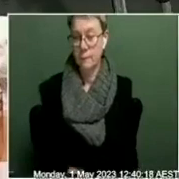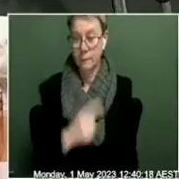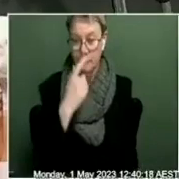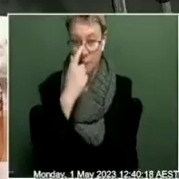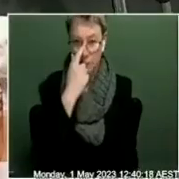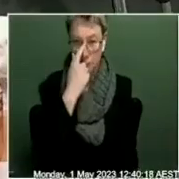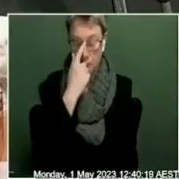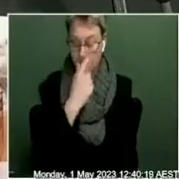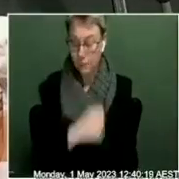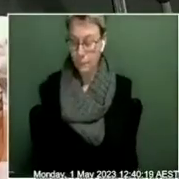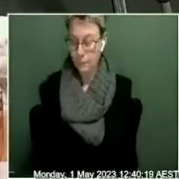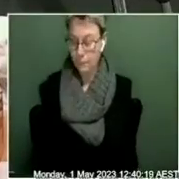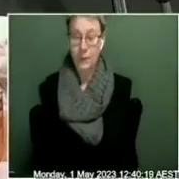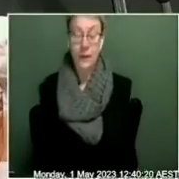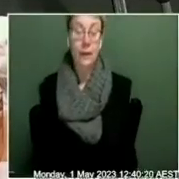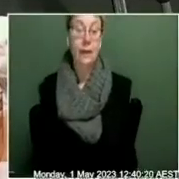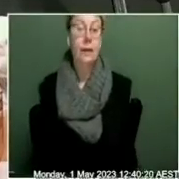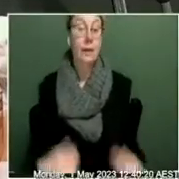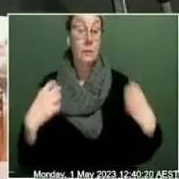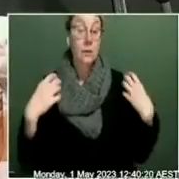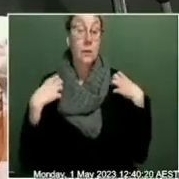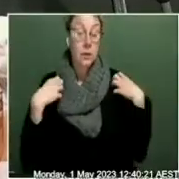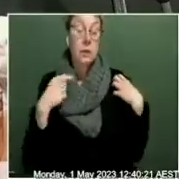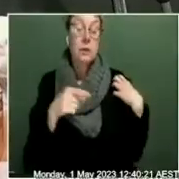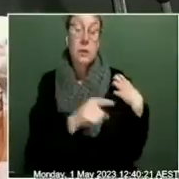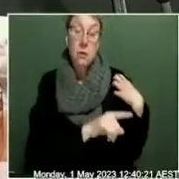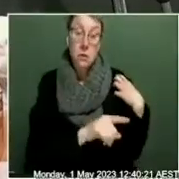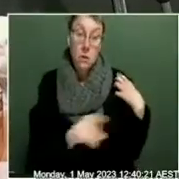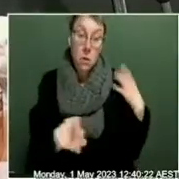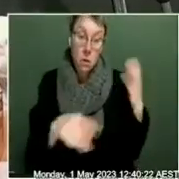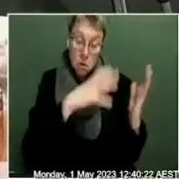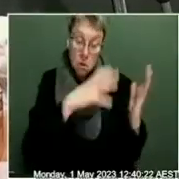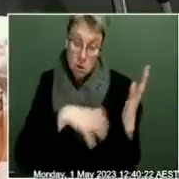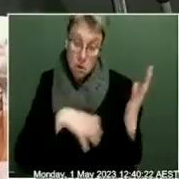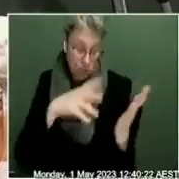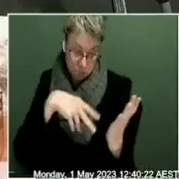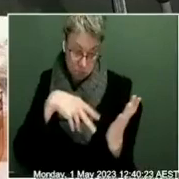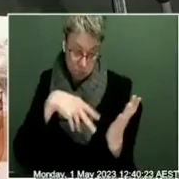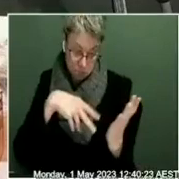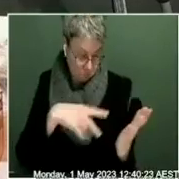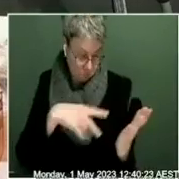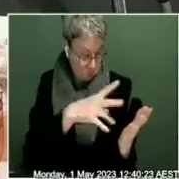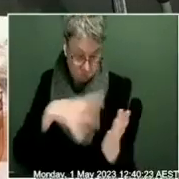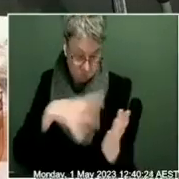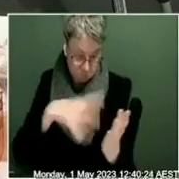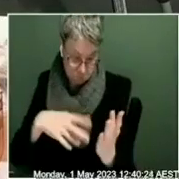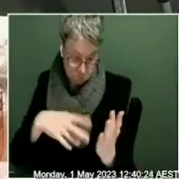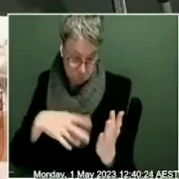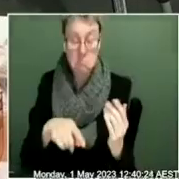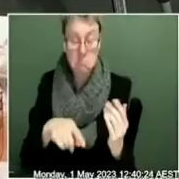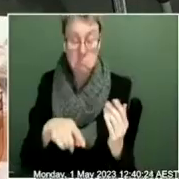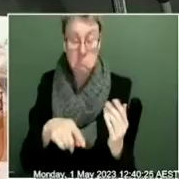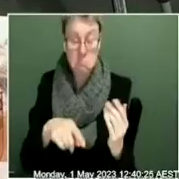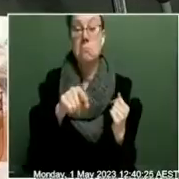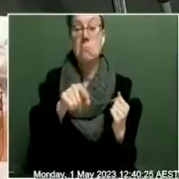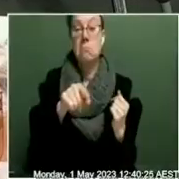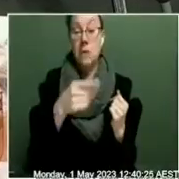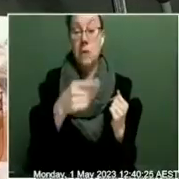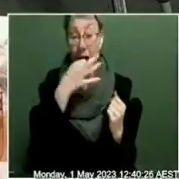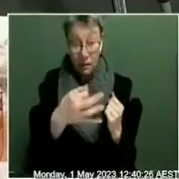how disappointing I found this response. It had almost nothing of substance in it, to my reading, and it was really full